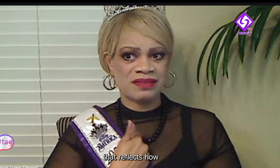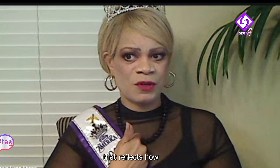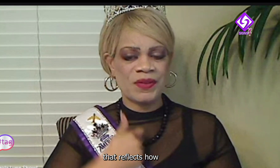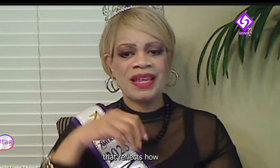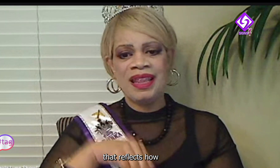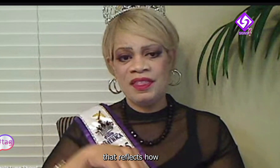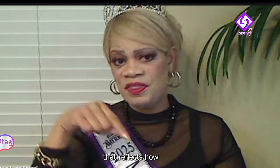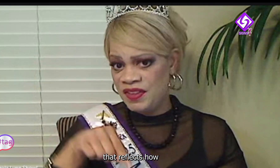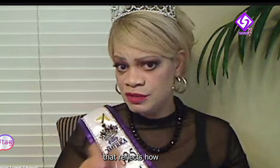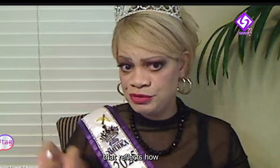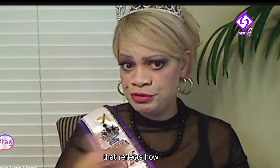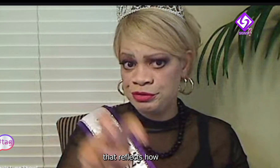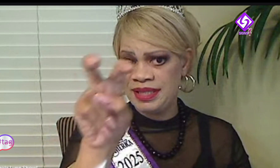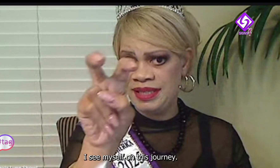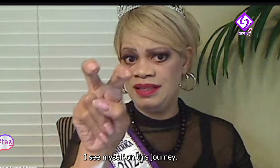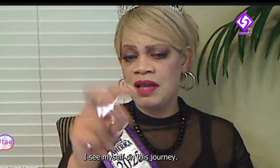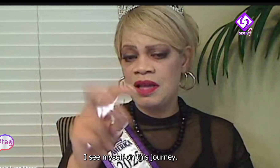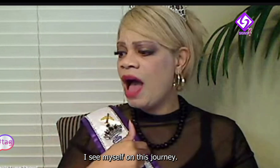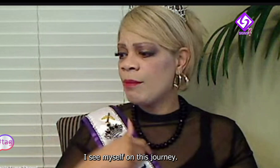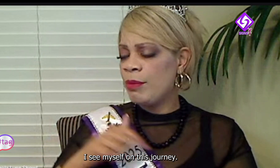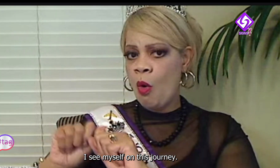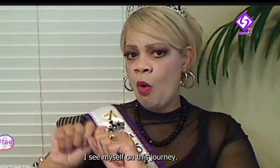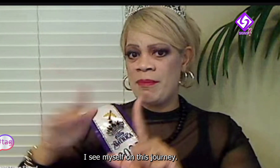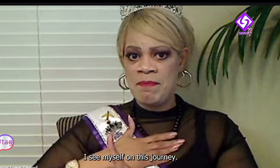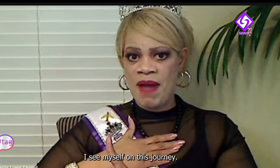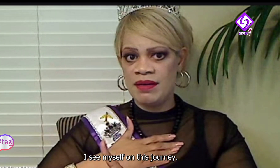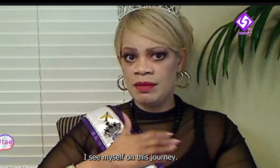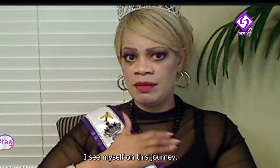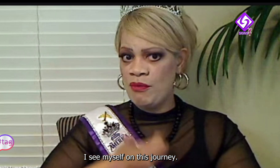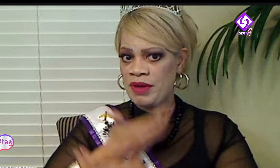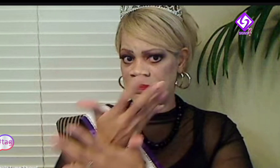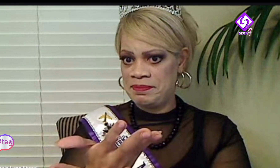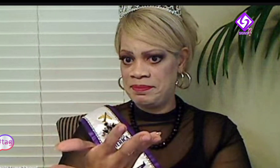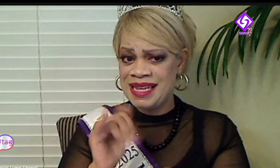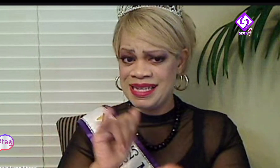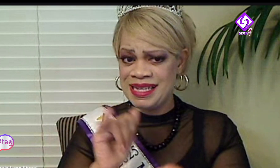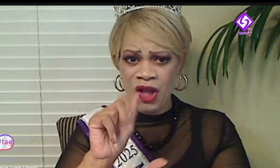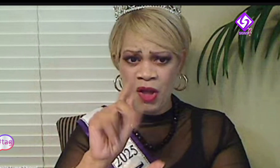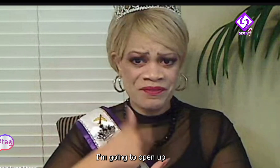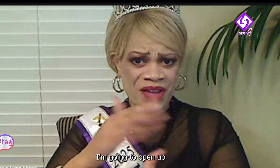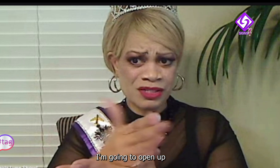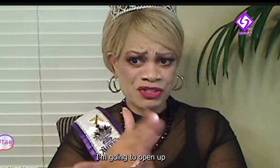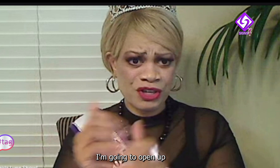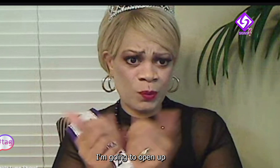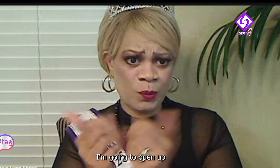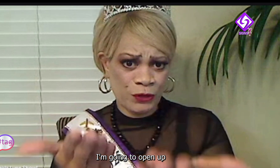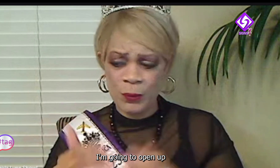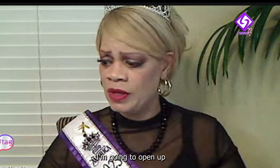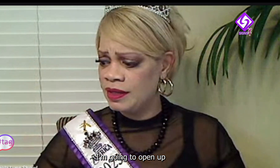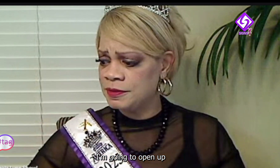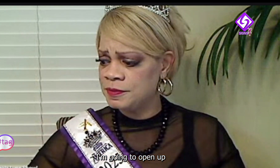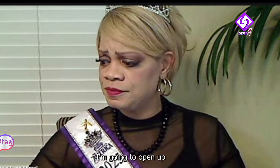that reflects how I see myself on this journey. I'm going to open